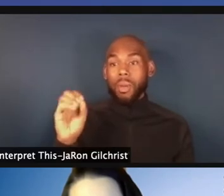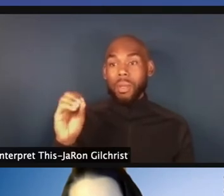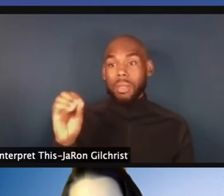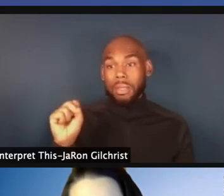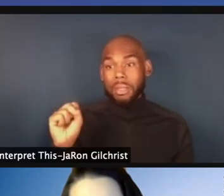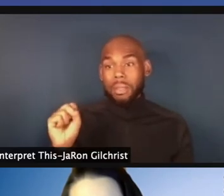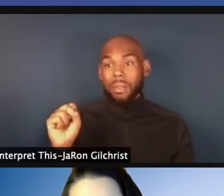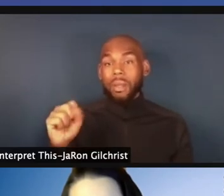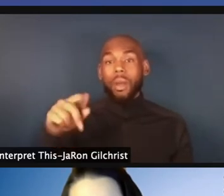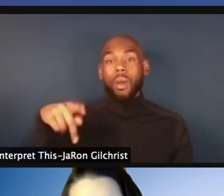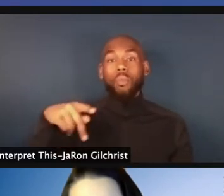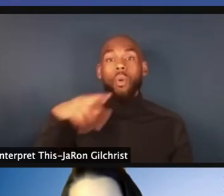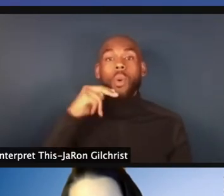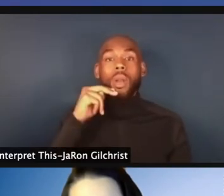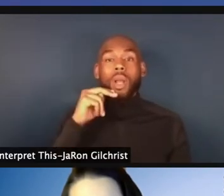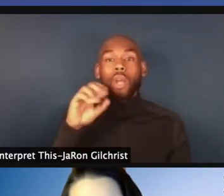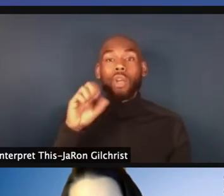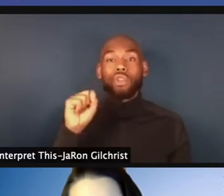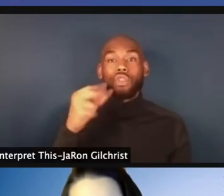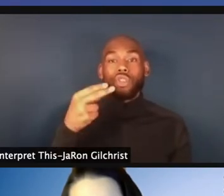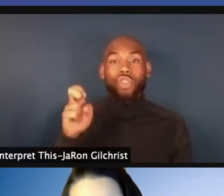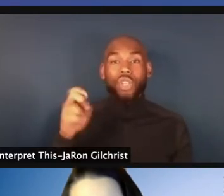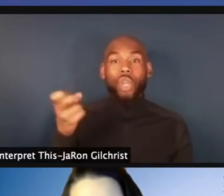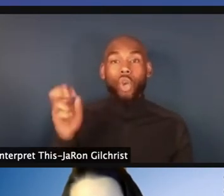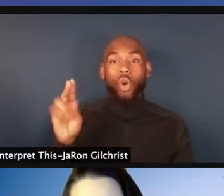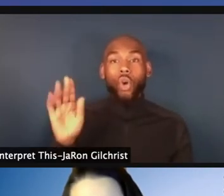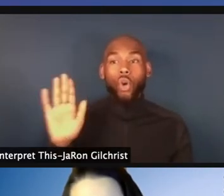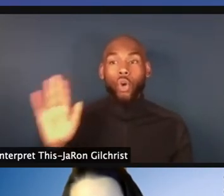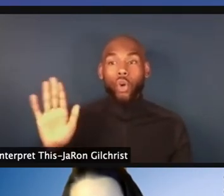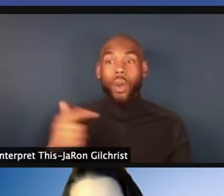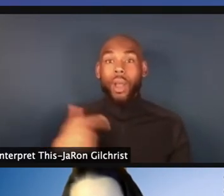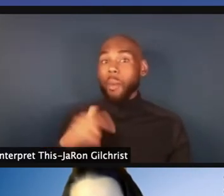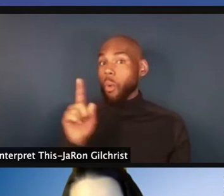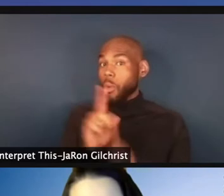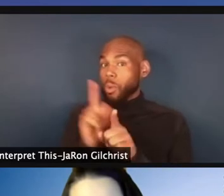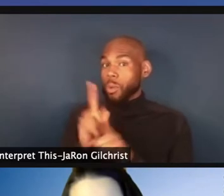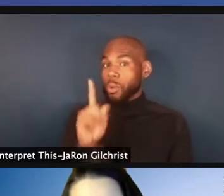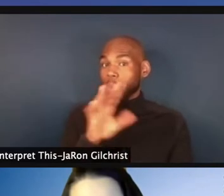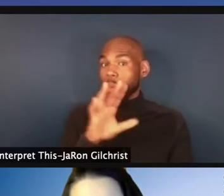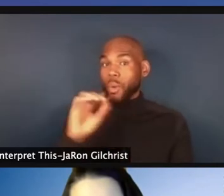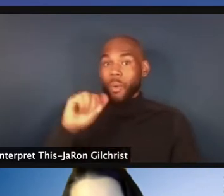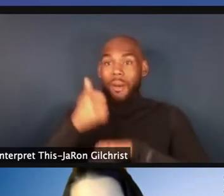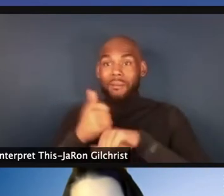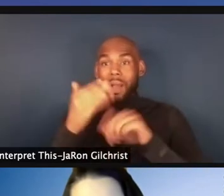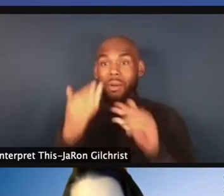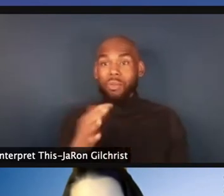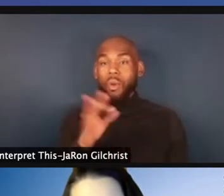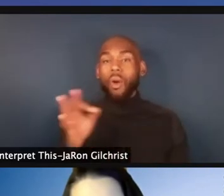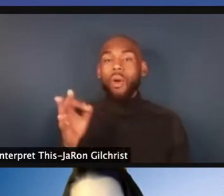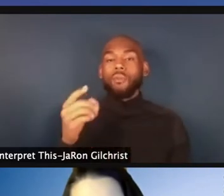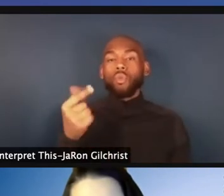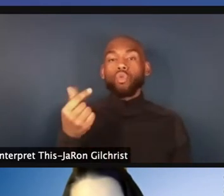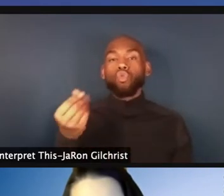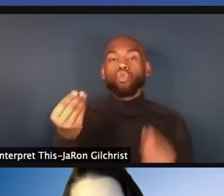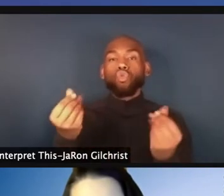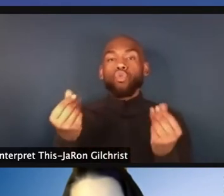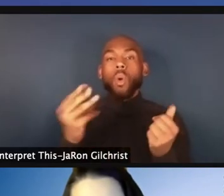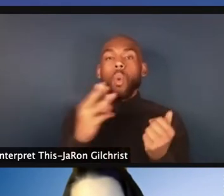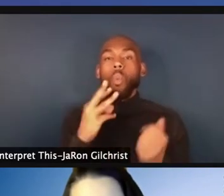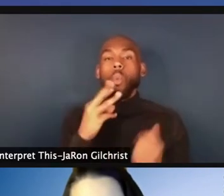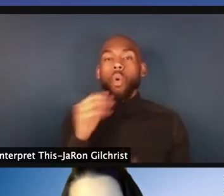Moses. My pronouns are she, her, hers. I'm also a co-founder of Groundwater Arts with these lovely ladies. I am a citizen